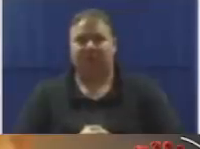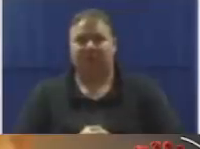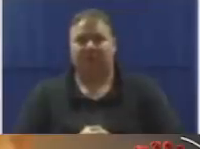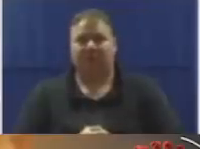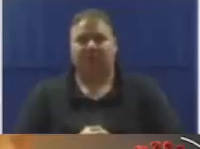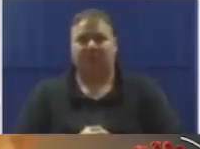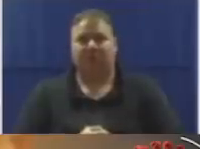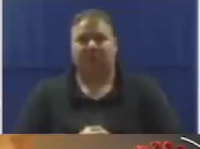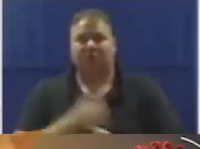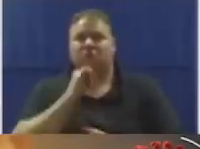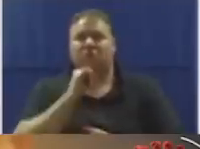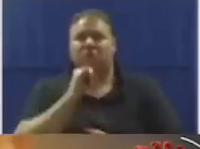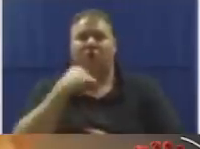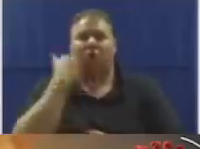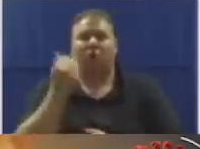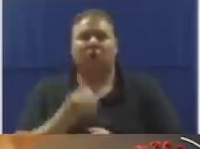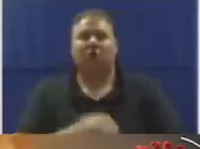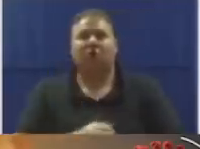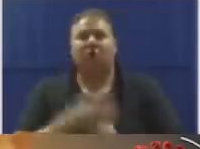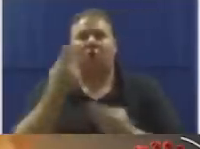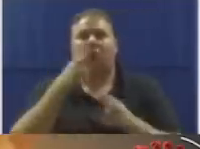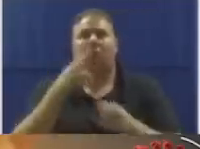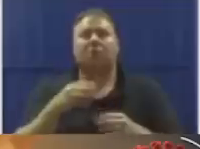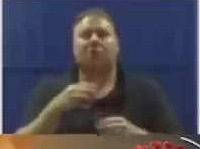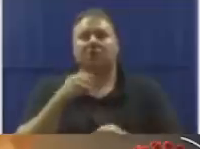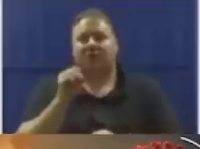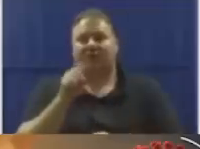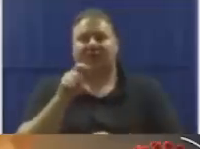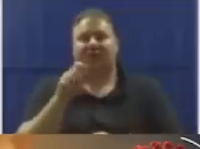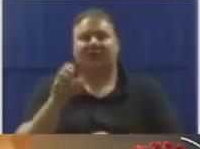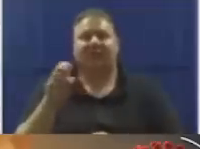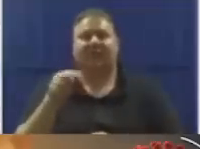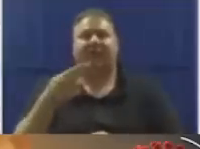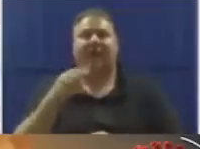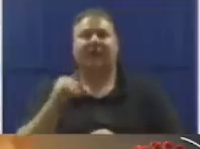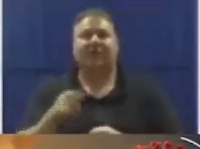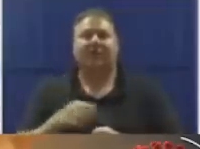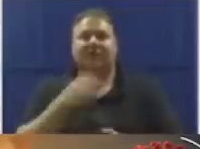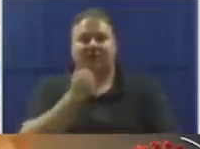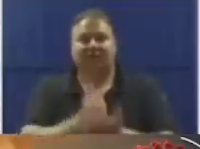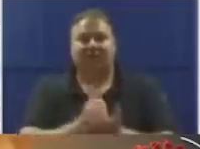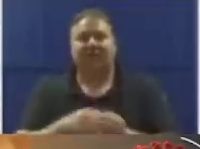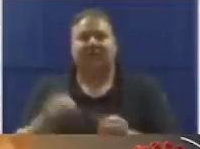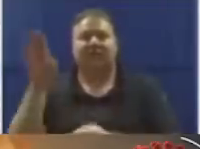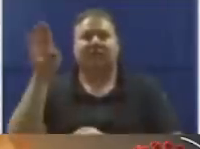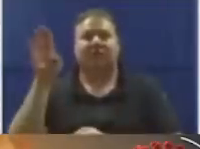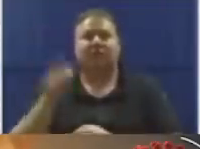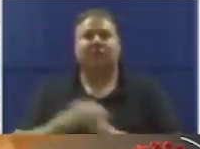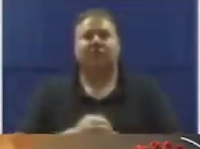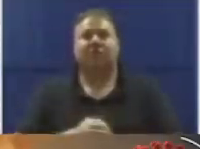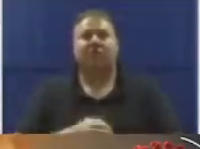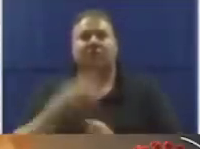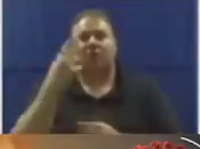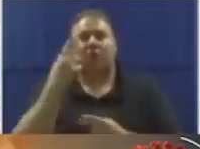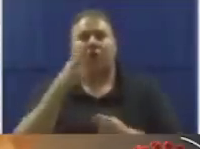two-bit mob bosses. Honorable Steenhuisen, will you please take your seat? There is a point of order, Honorable